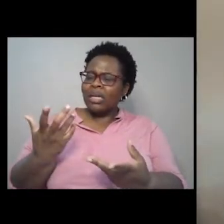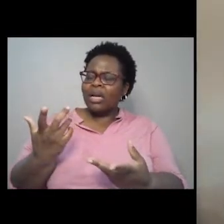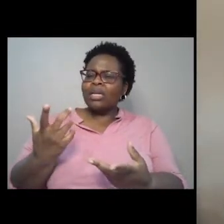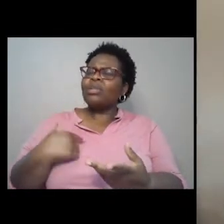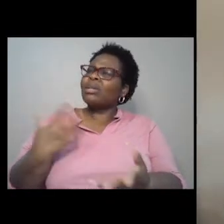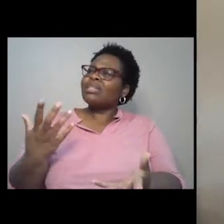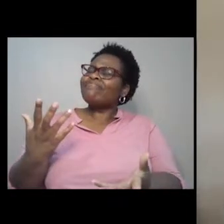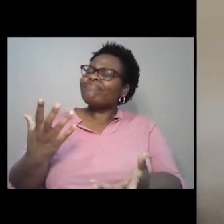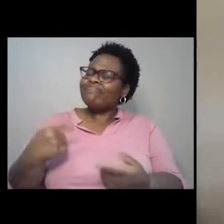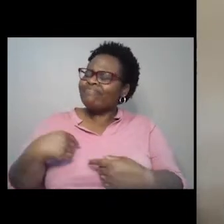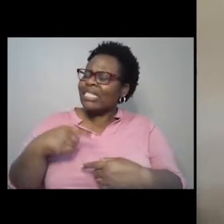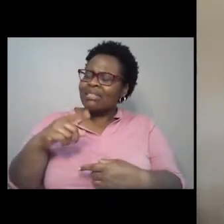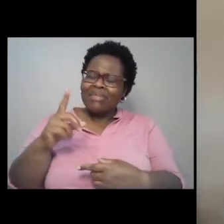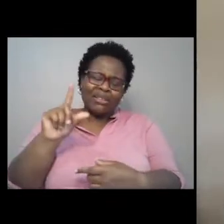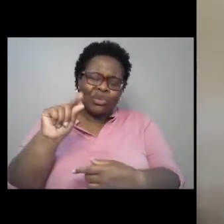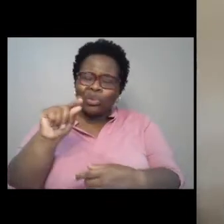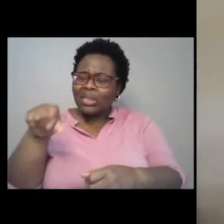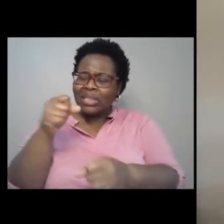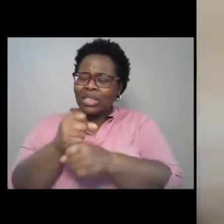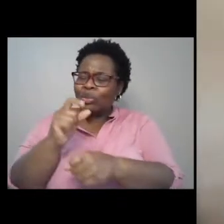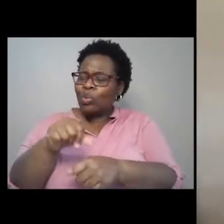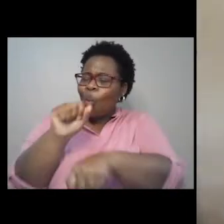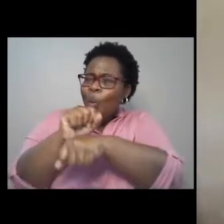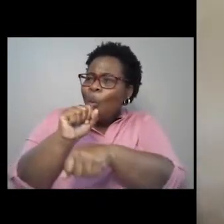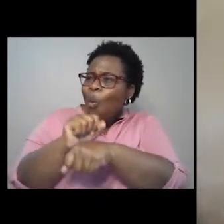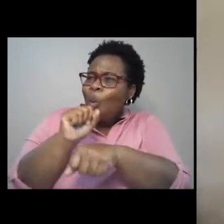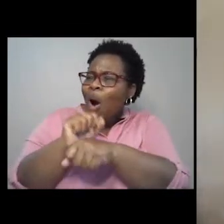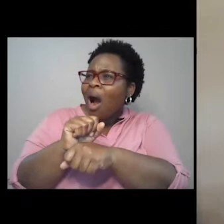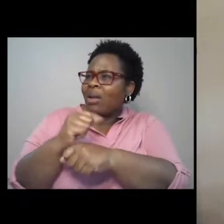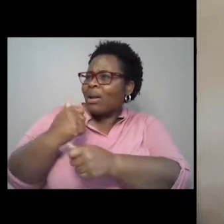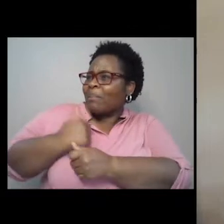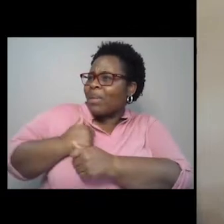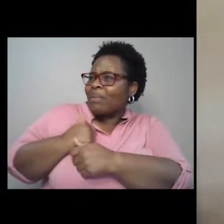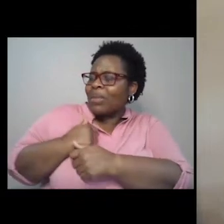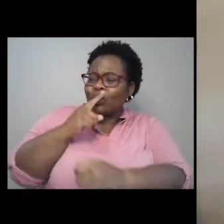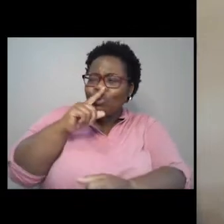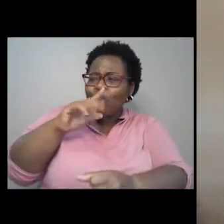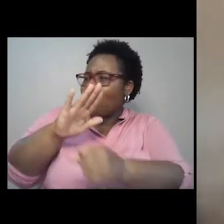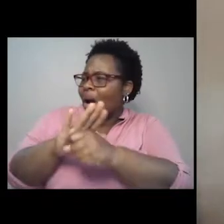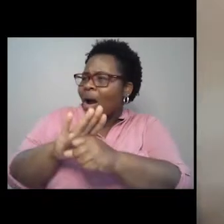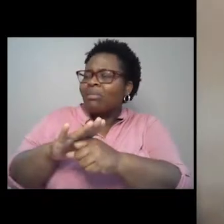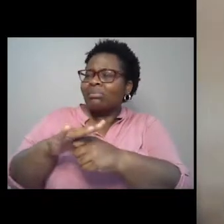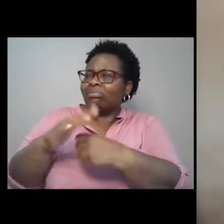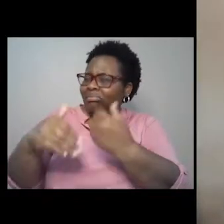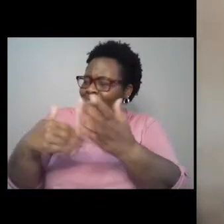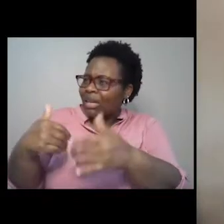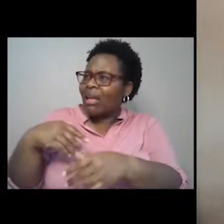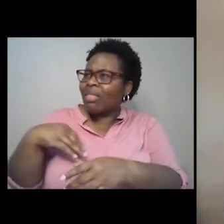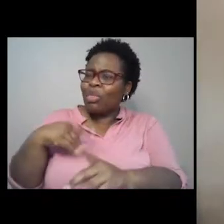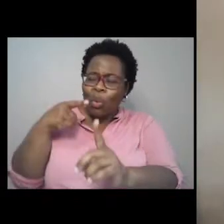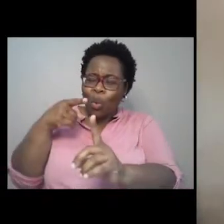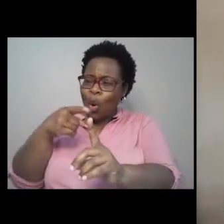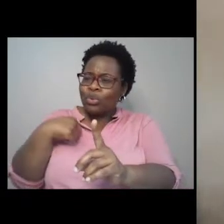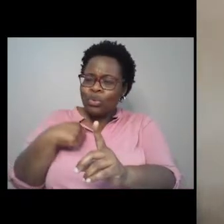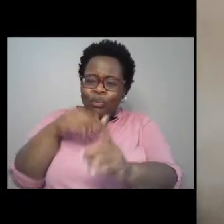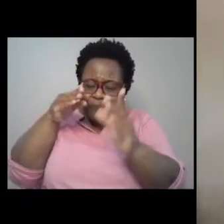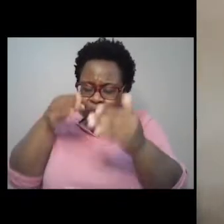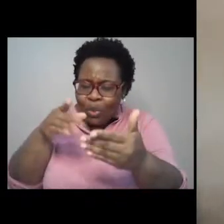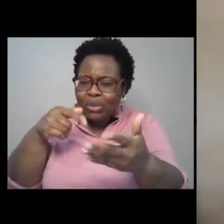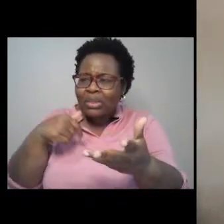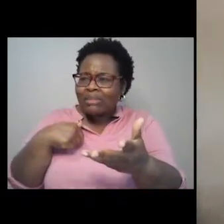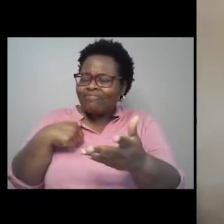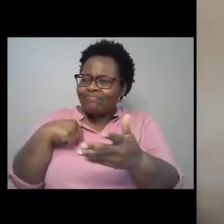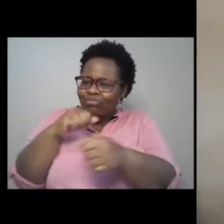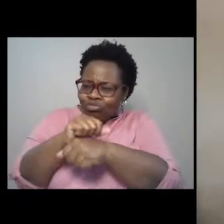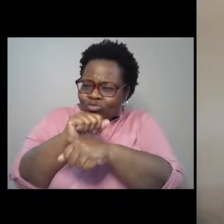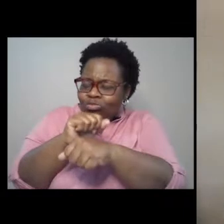people transitioning. You've given your life, right? So I did 20 years. You've given your life to that service, to that commitment, and to that